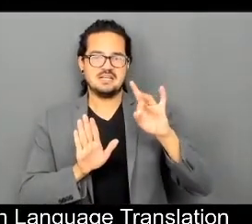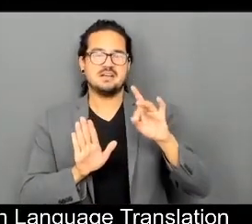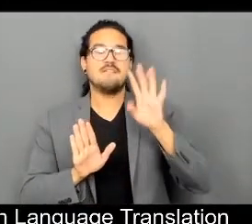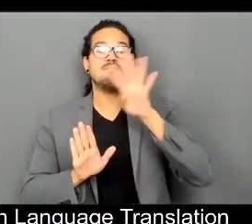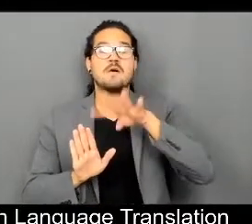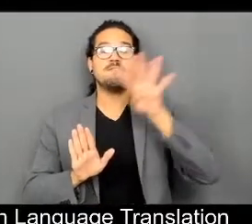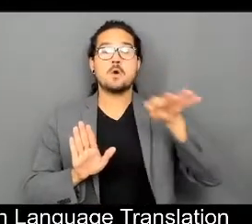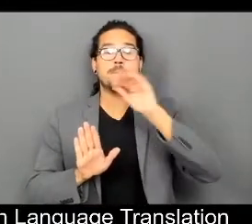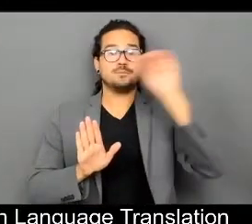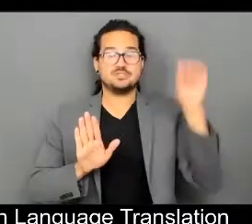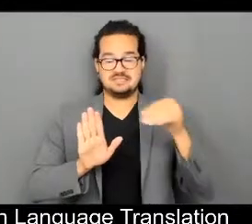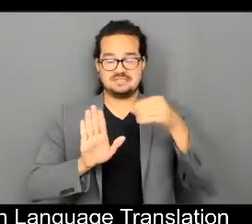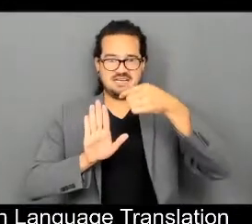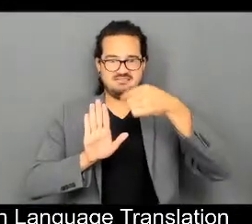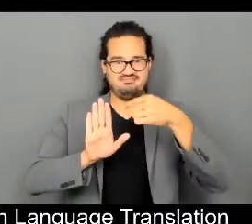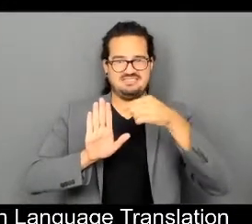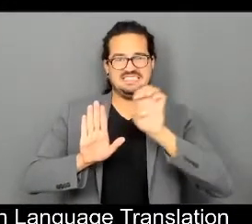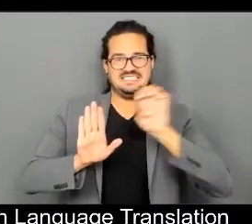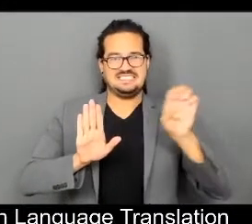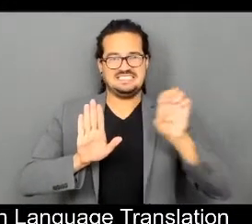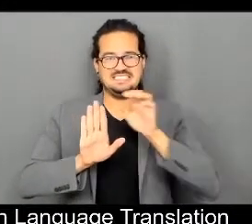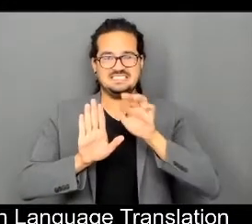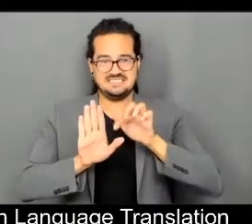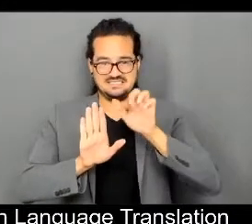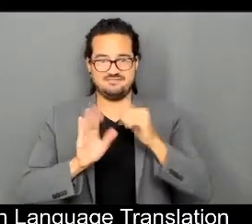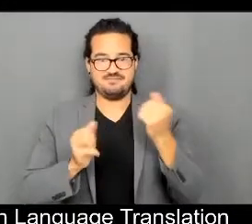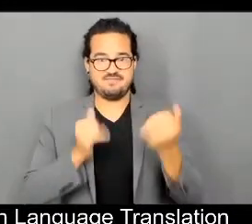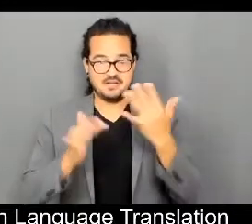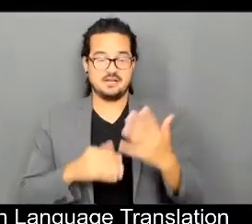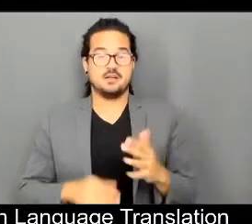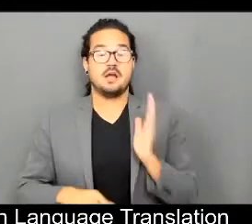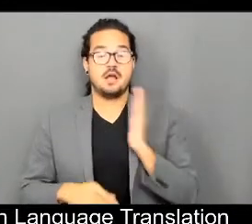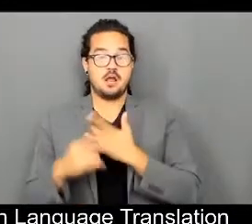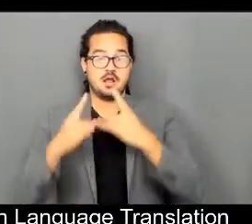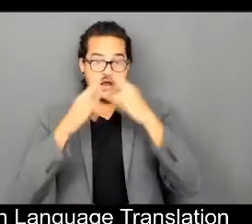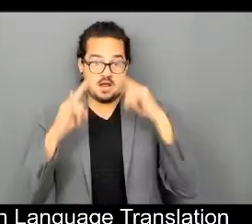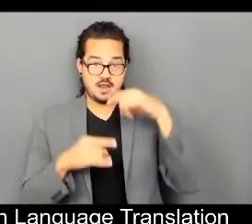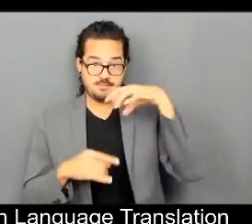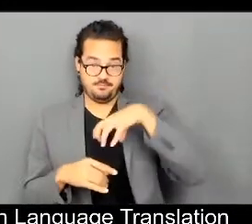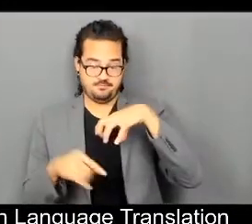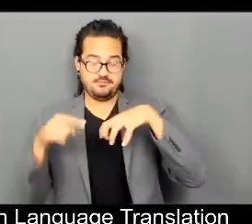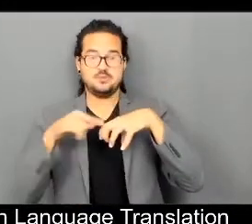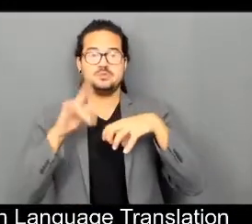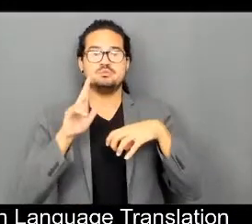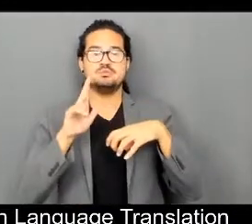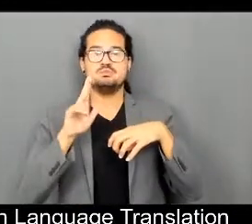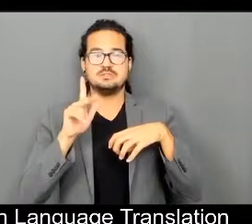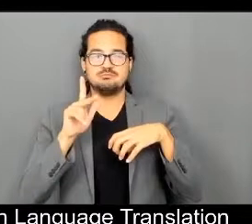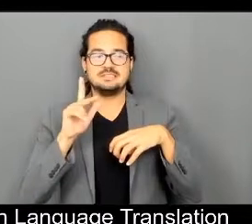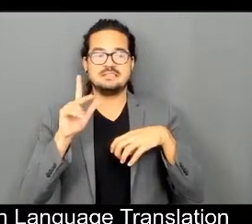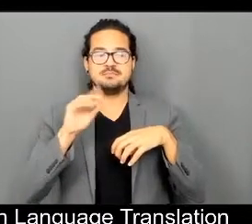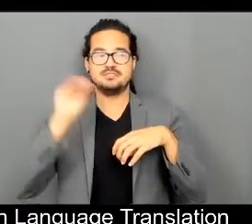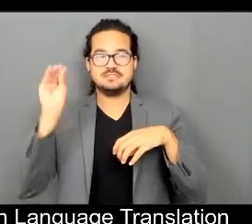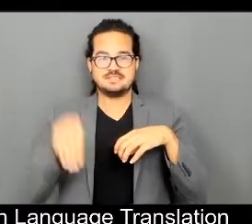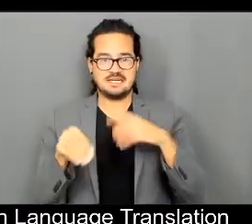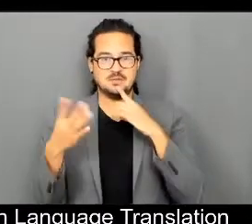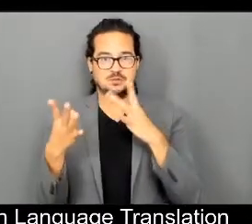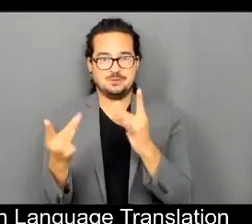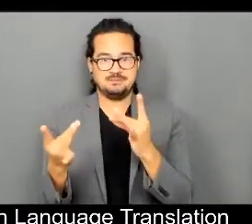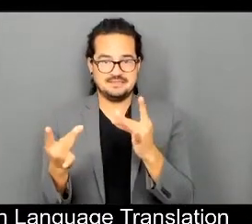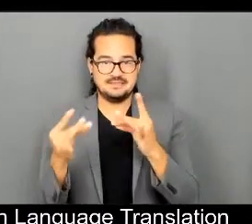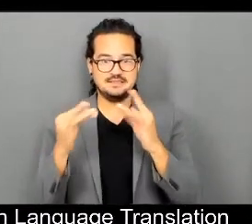from camp, we had something, I believe it was 23%. So yesterday we had some drying in the area. Today we'll have some continued